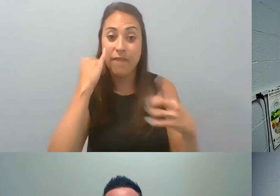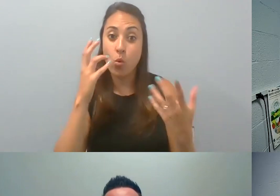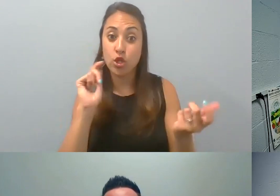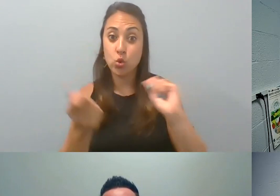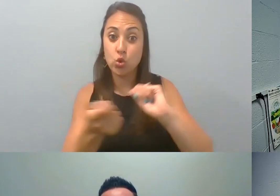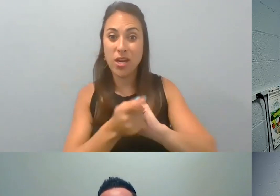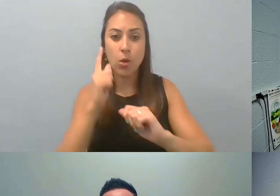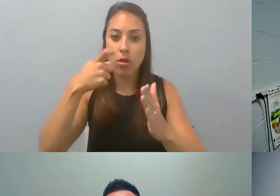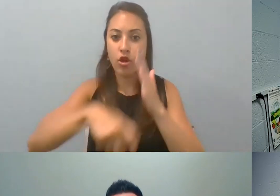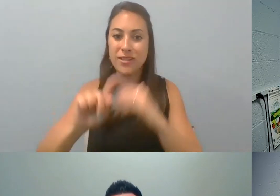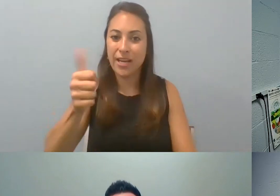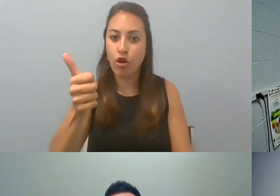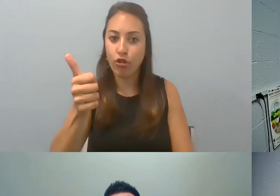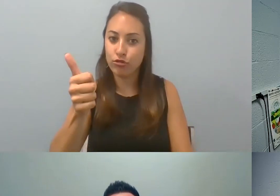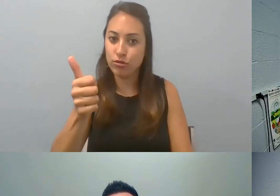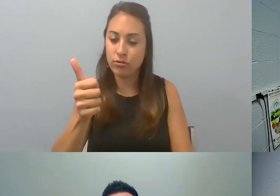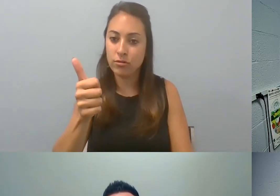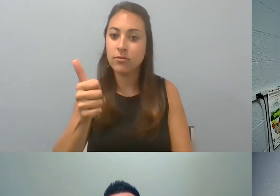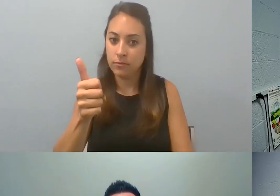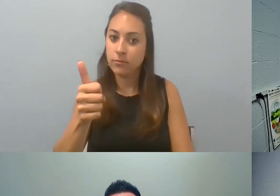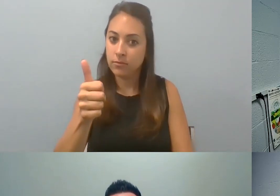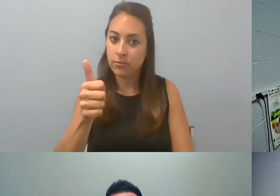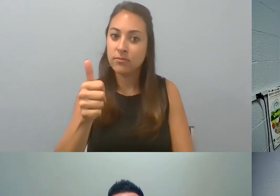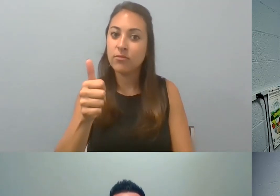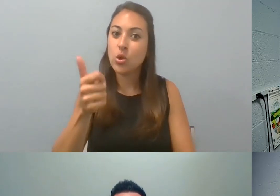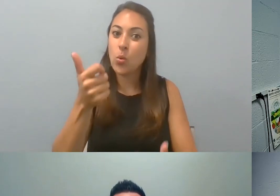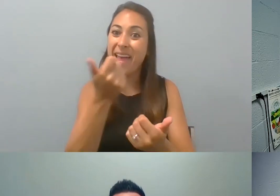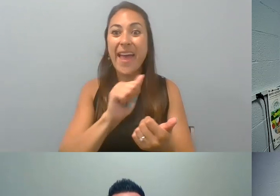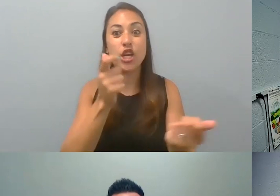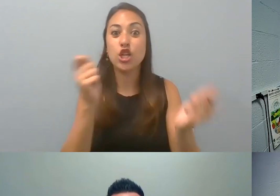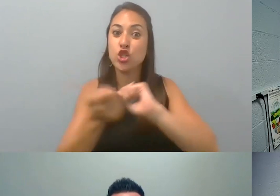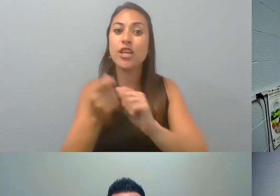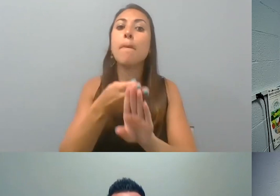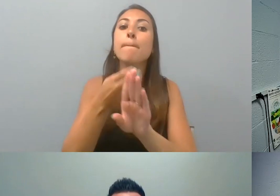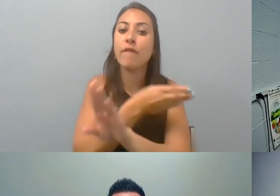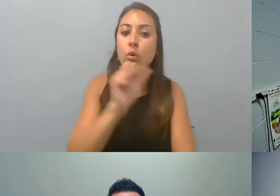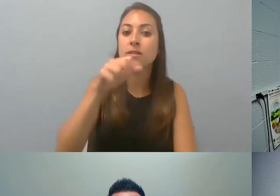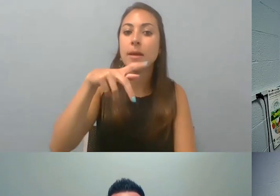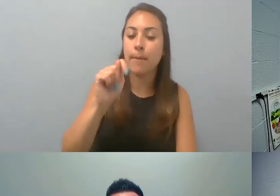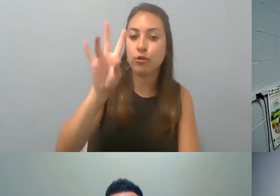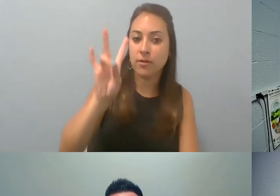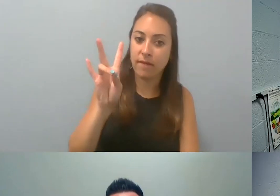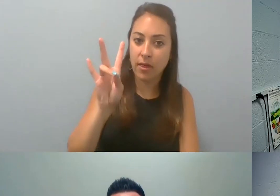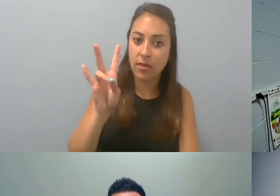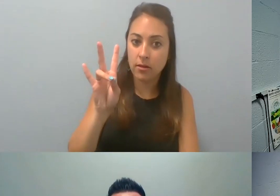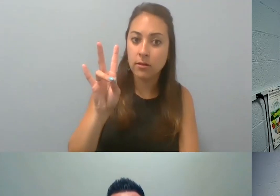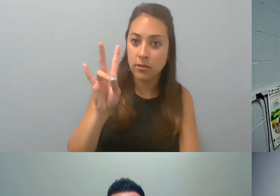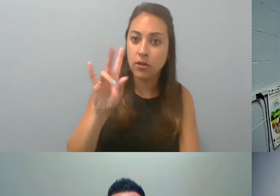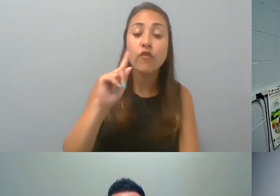be a fee of $10. So any changes that you want to make really should be done before the 7th. It does give you, for first